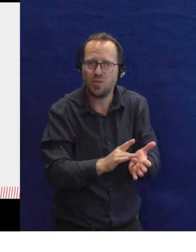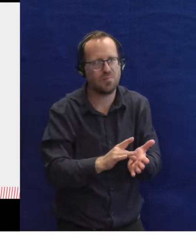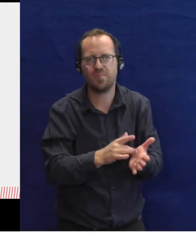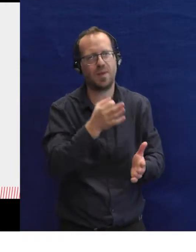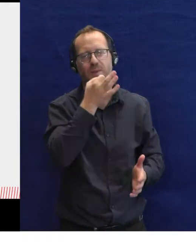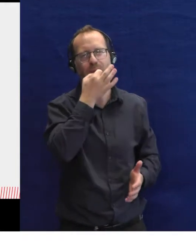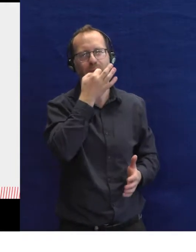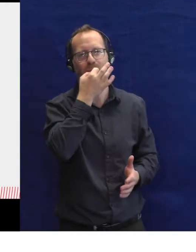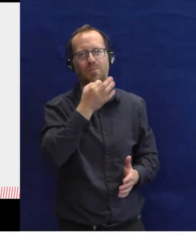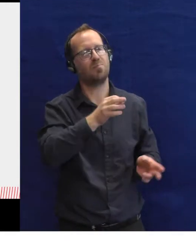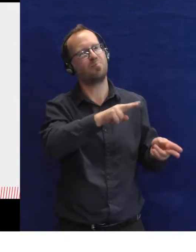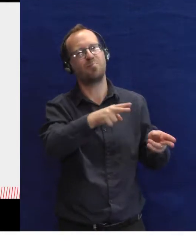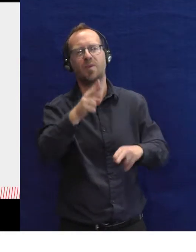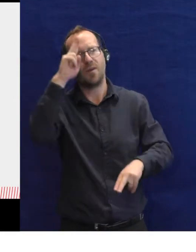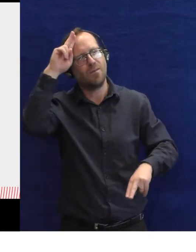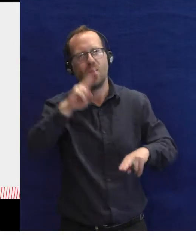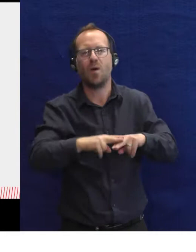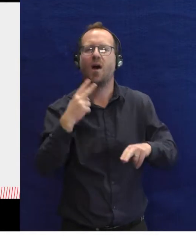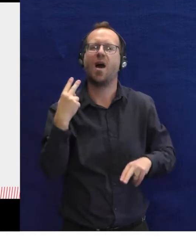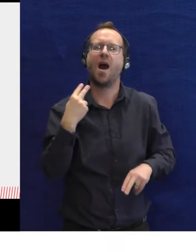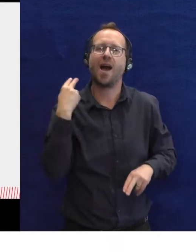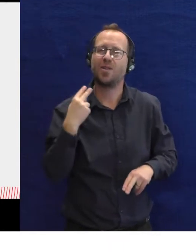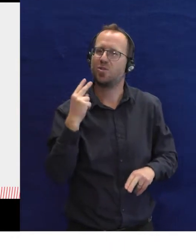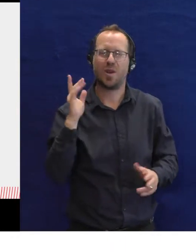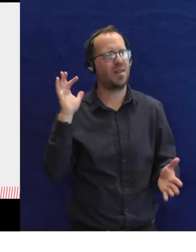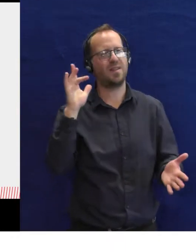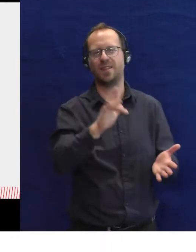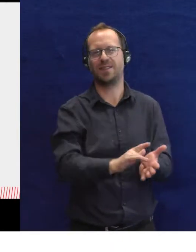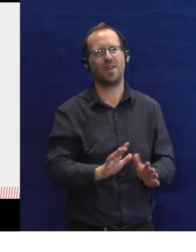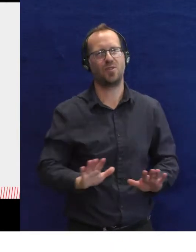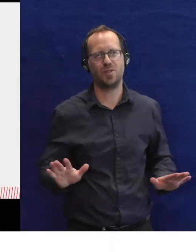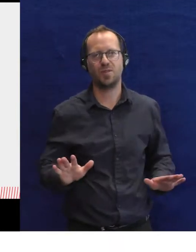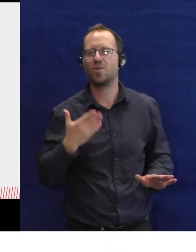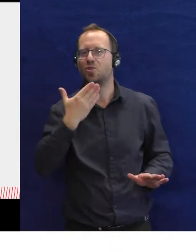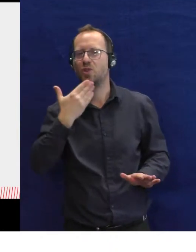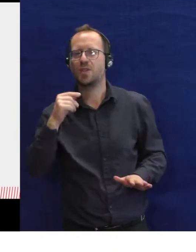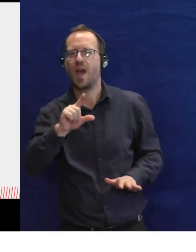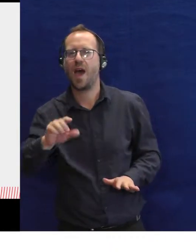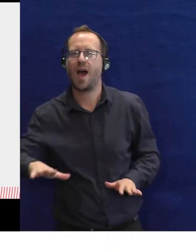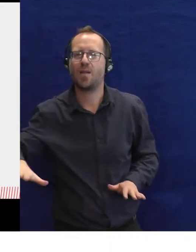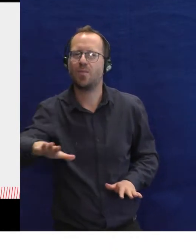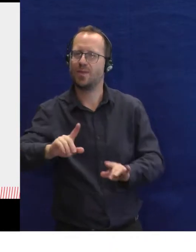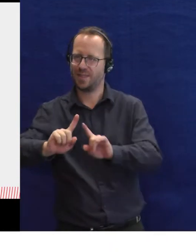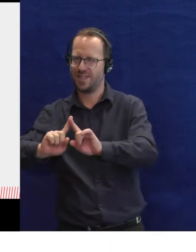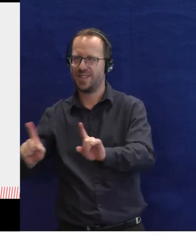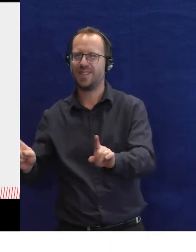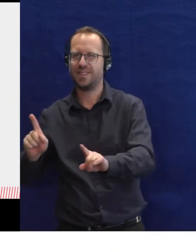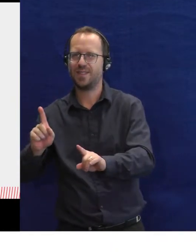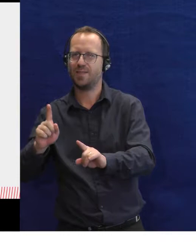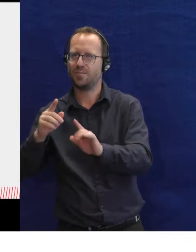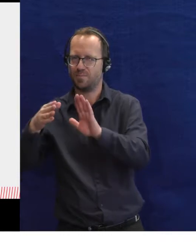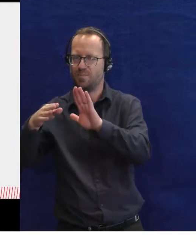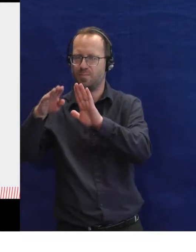it works in the same way in Czech Republic. You need to respect the cultural history. You need to respect